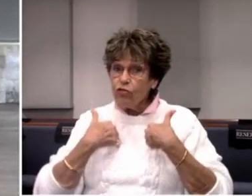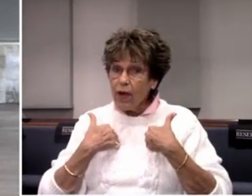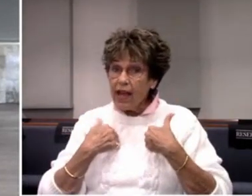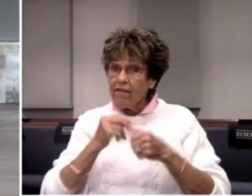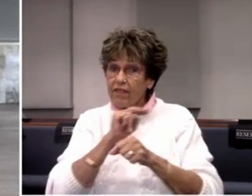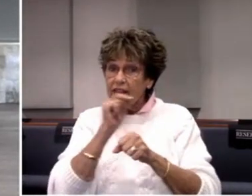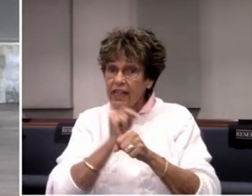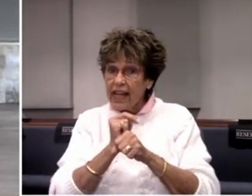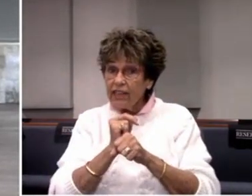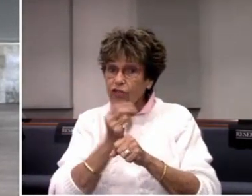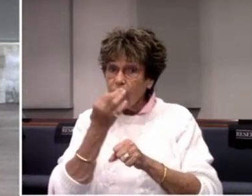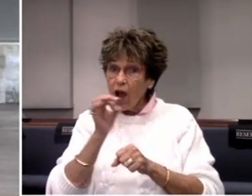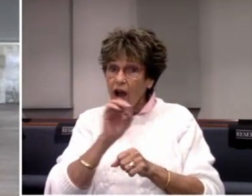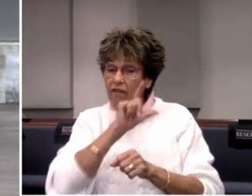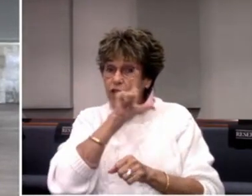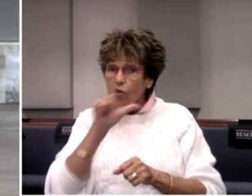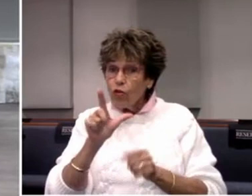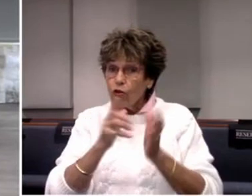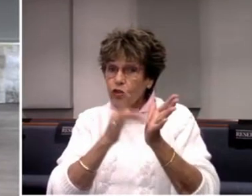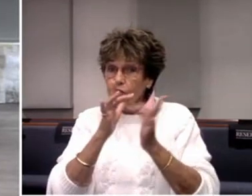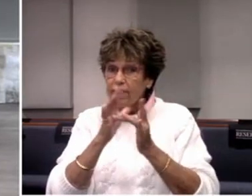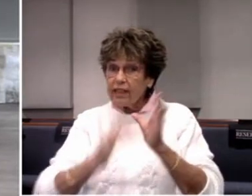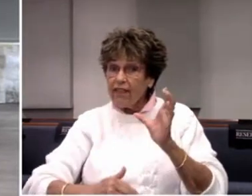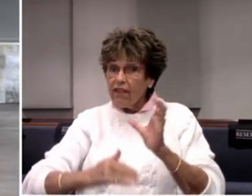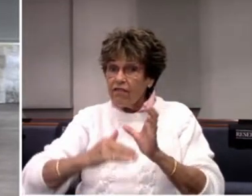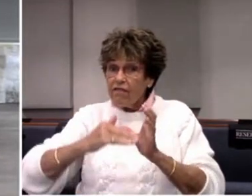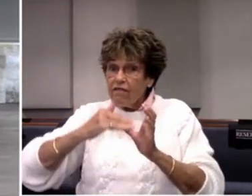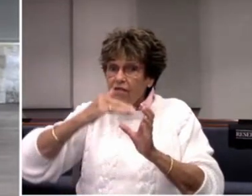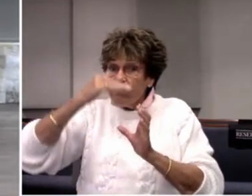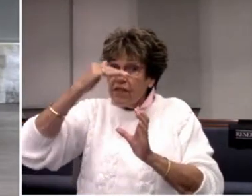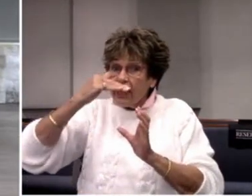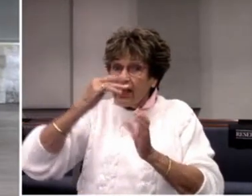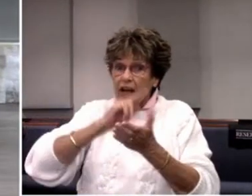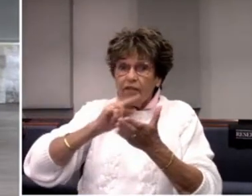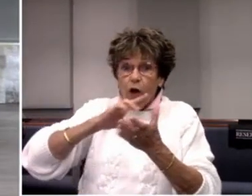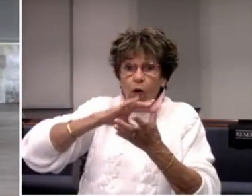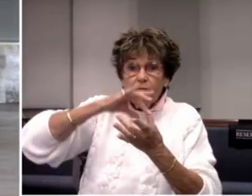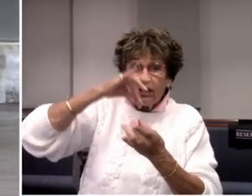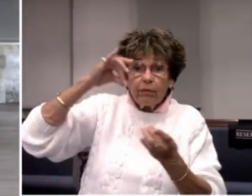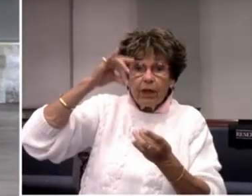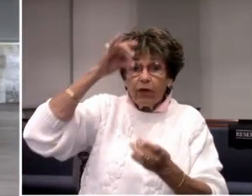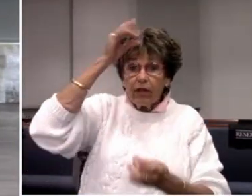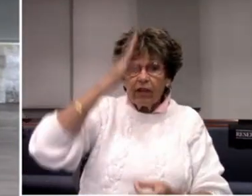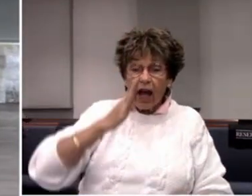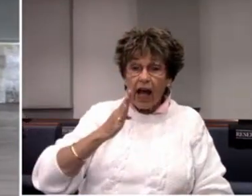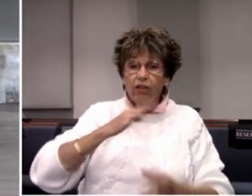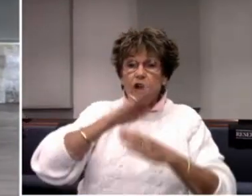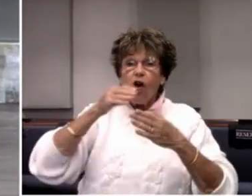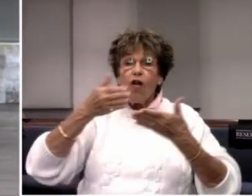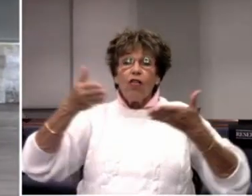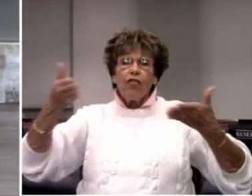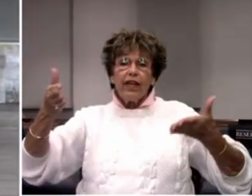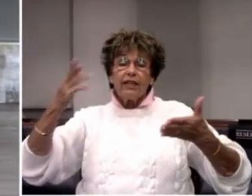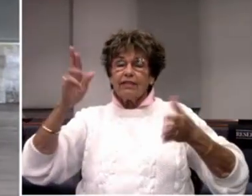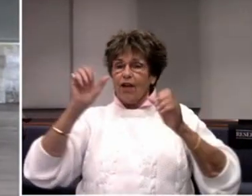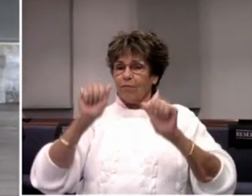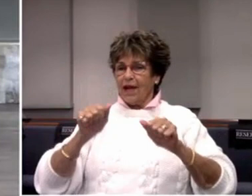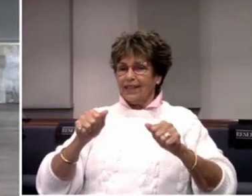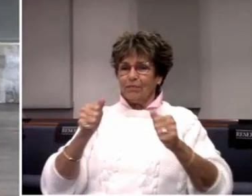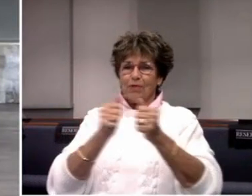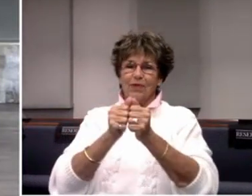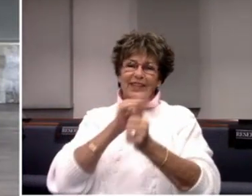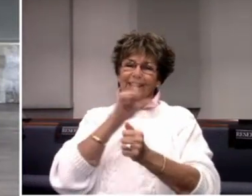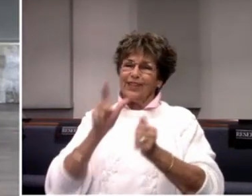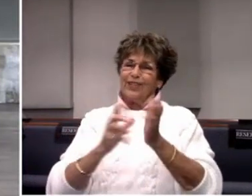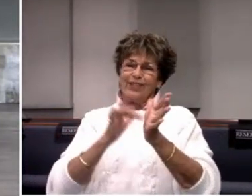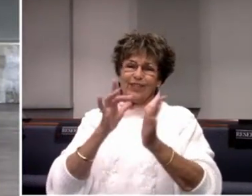Lord Jesus and the filling of the Holy Spirit of God, all things are possible with the Lord Jesus. Help me with